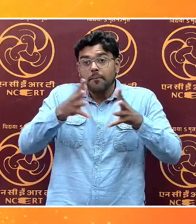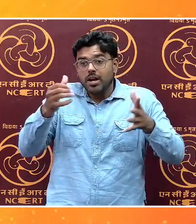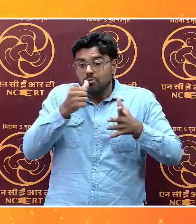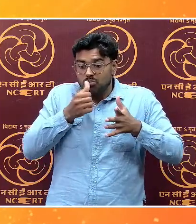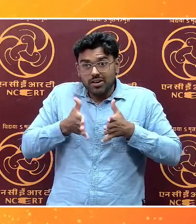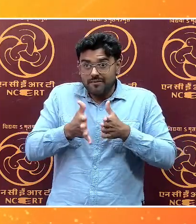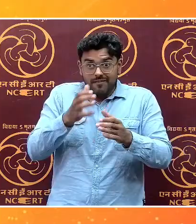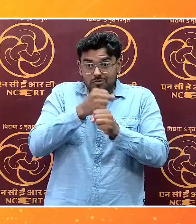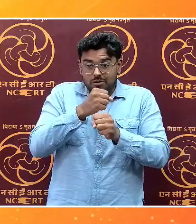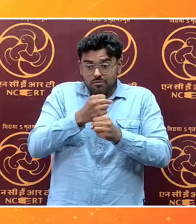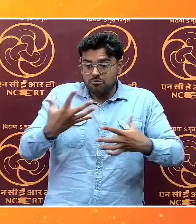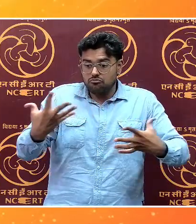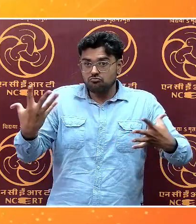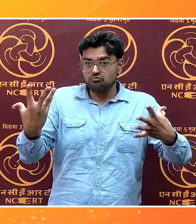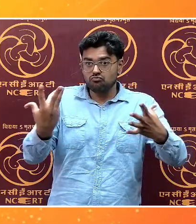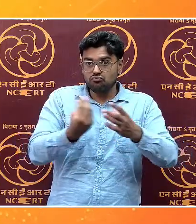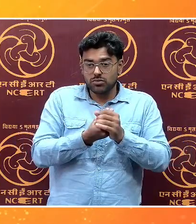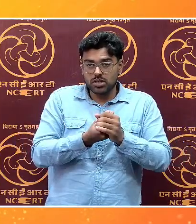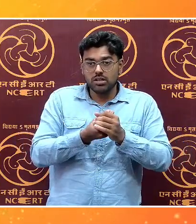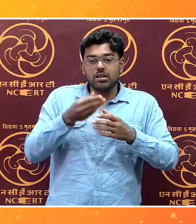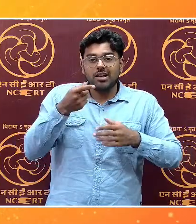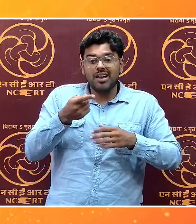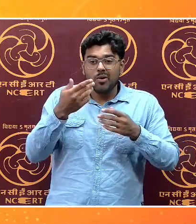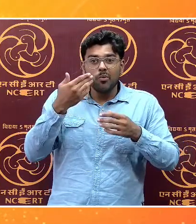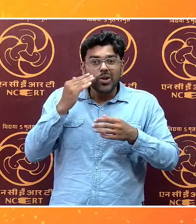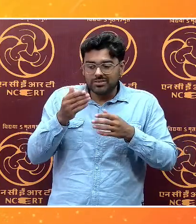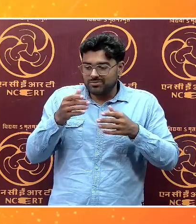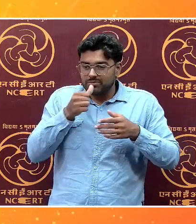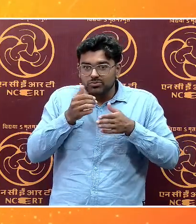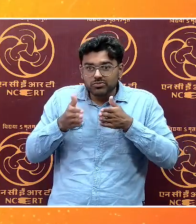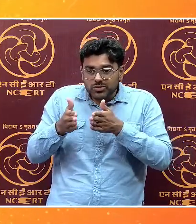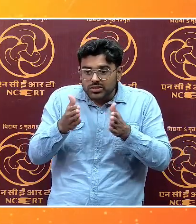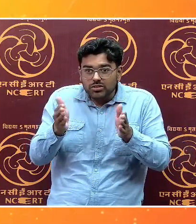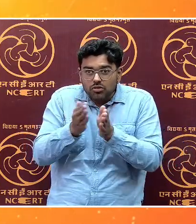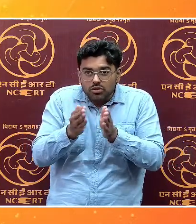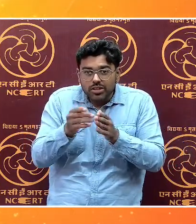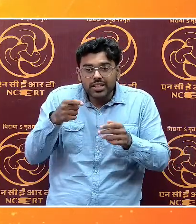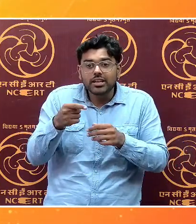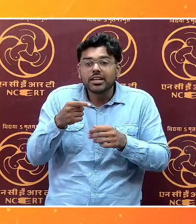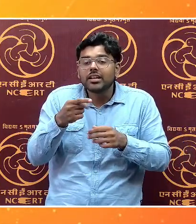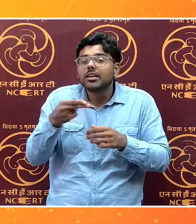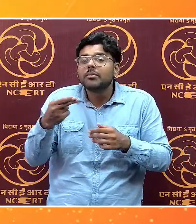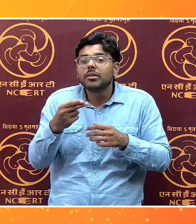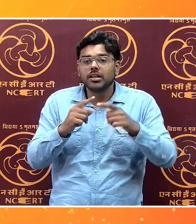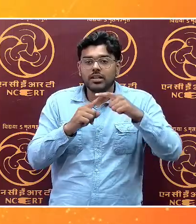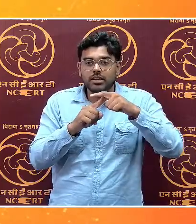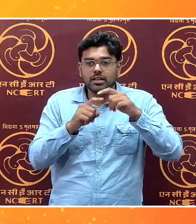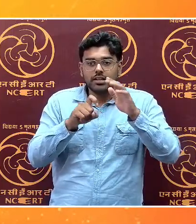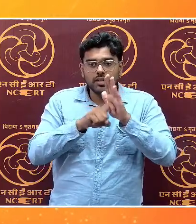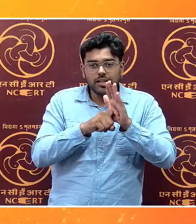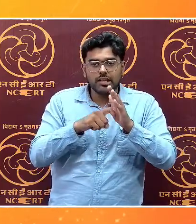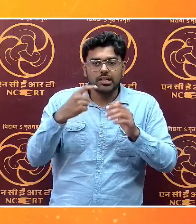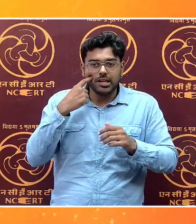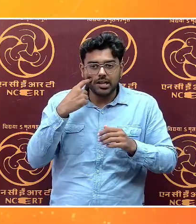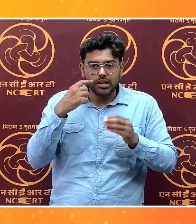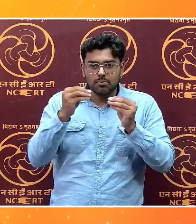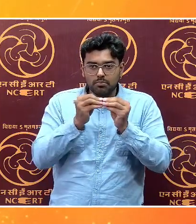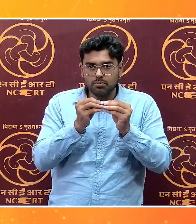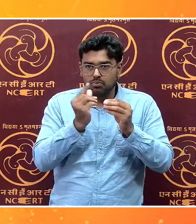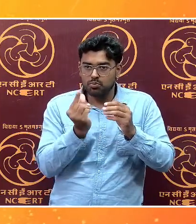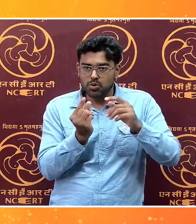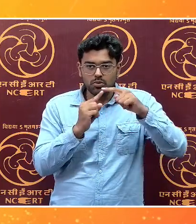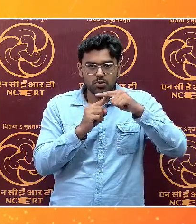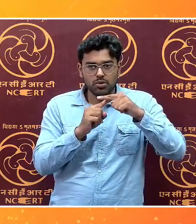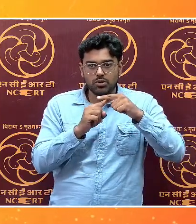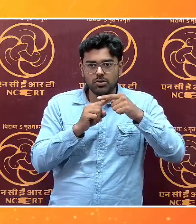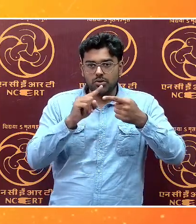and those smaller rivers are called tributaries. So Godavari is having many tributaries, and by looking at the